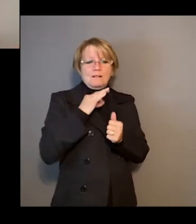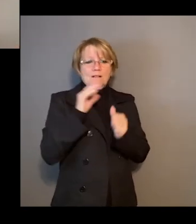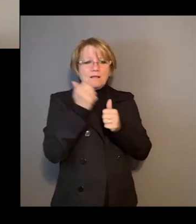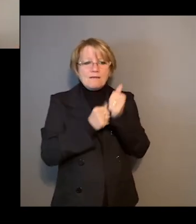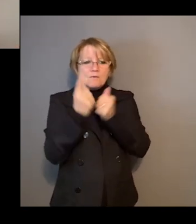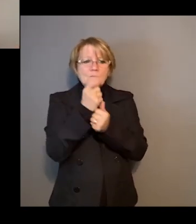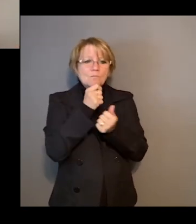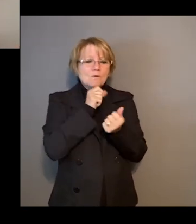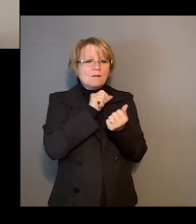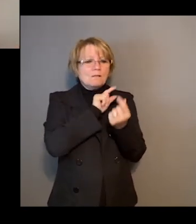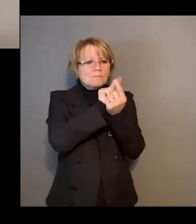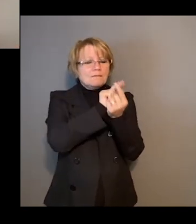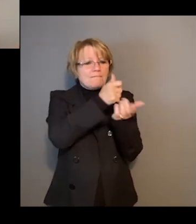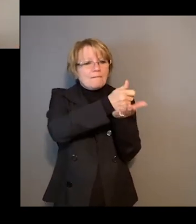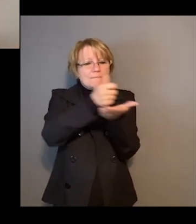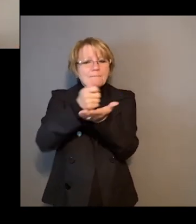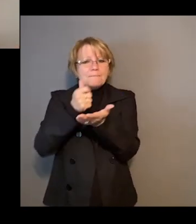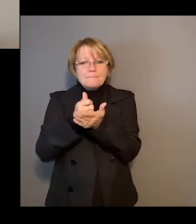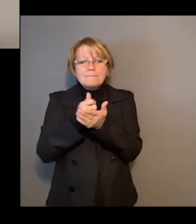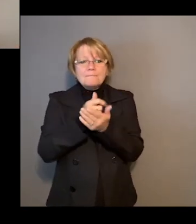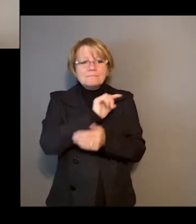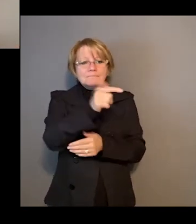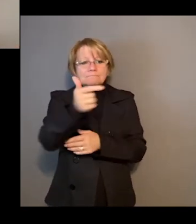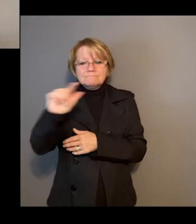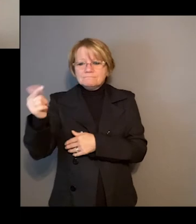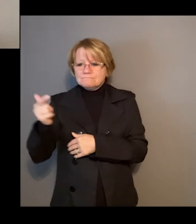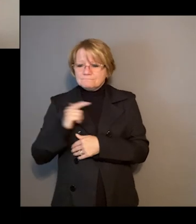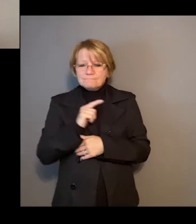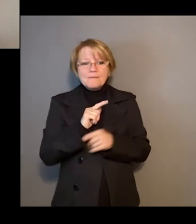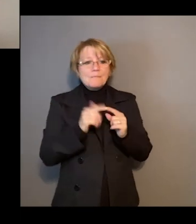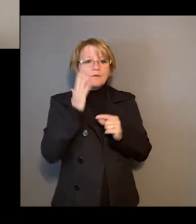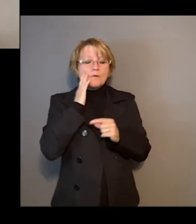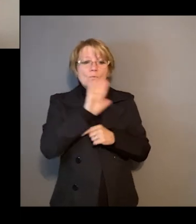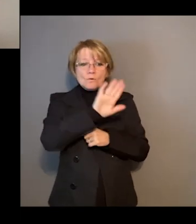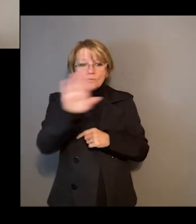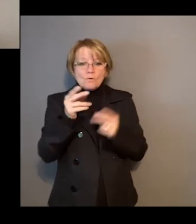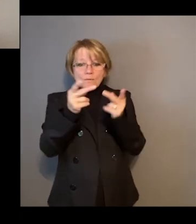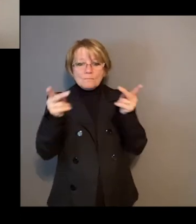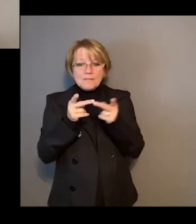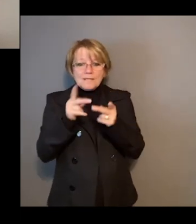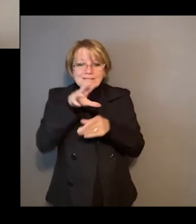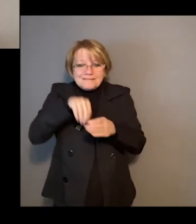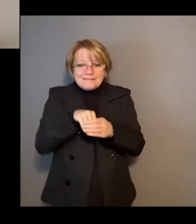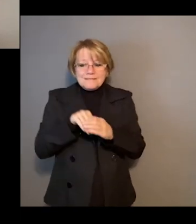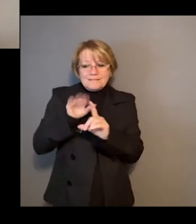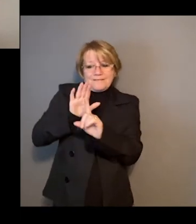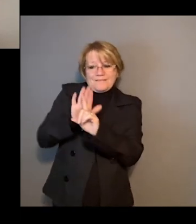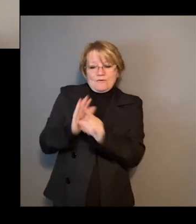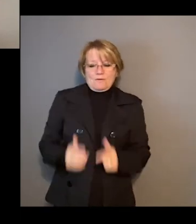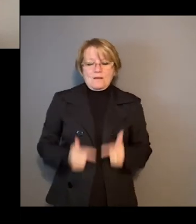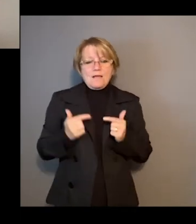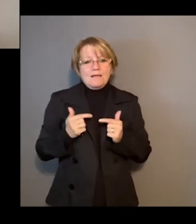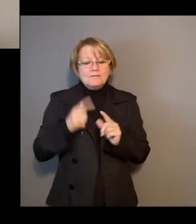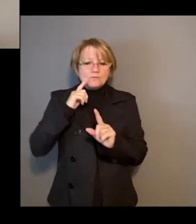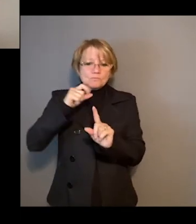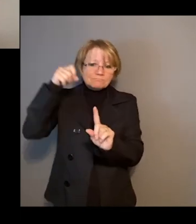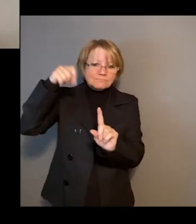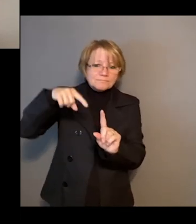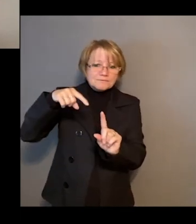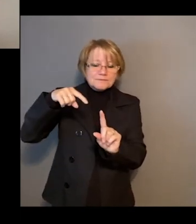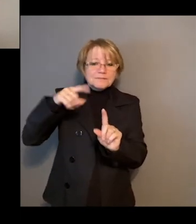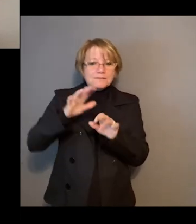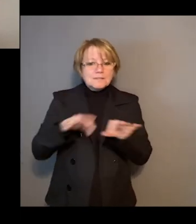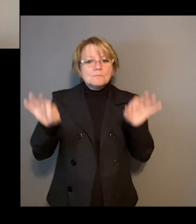your place in their life at that moment might be to plant that seed. The key is to know the seed that you're meant to plant and plant it